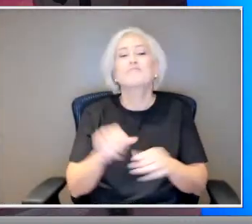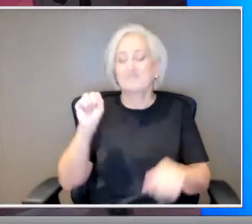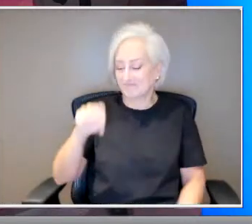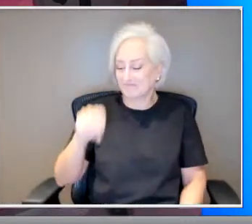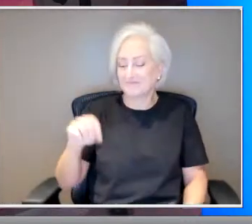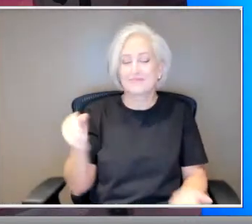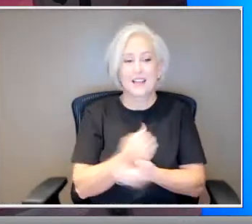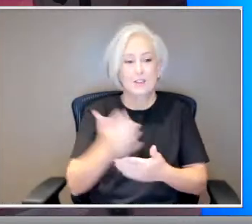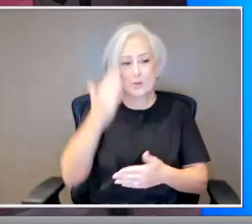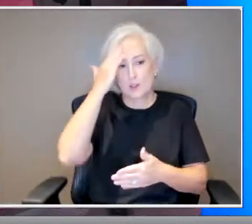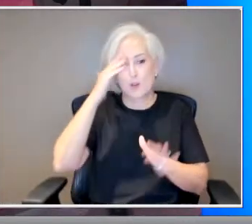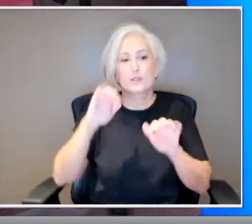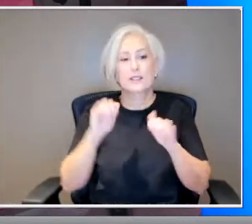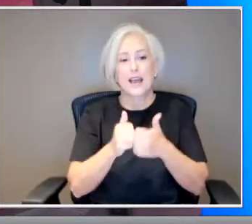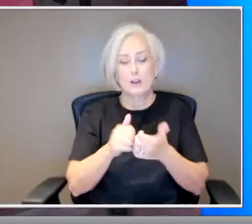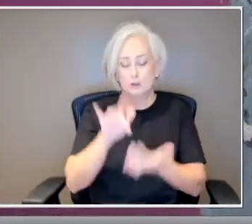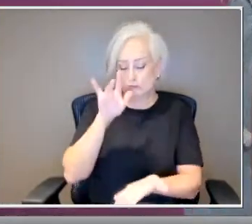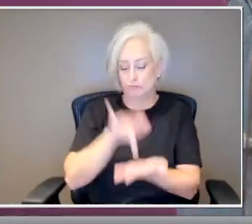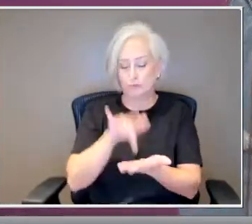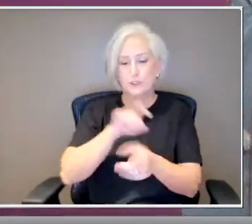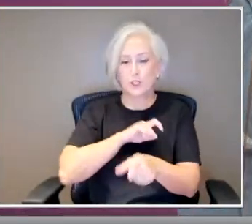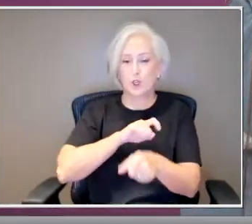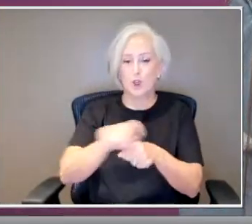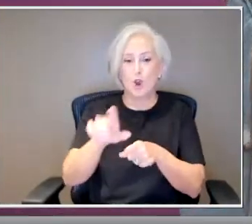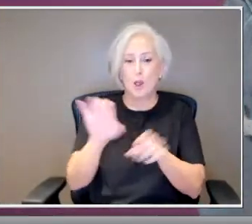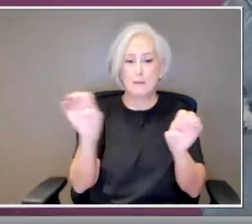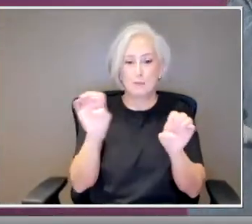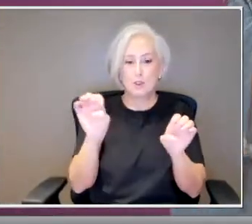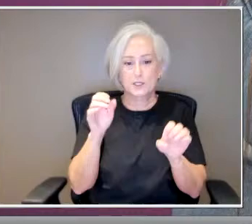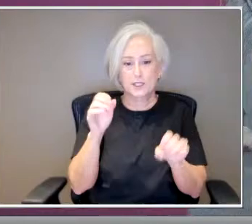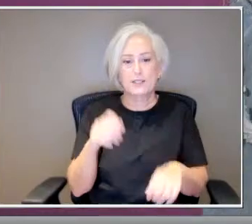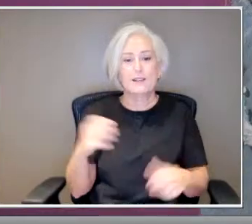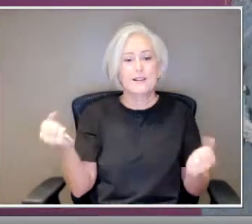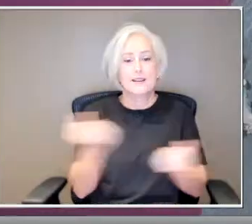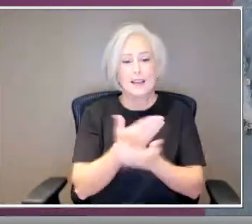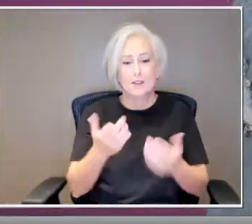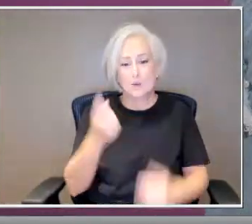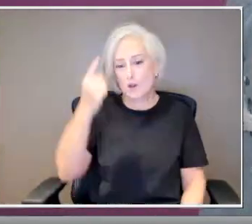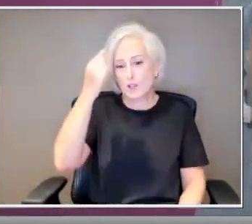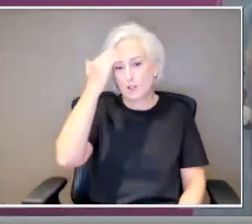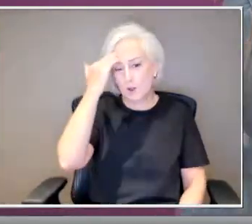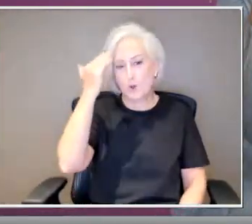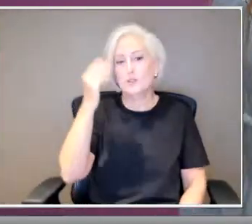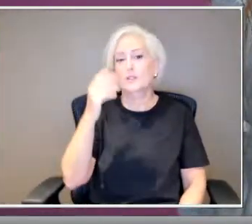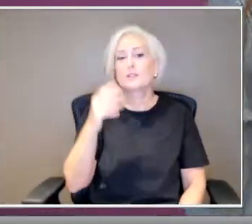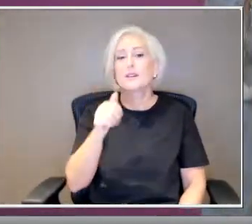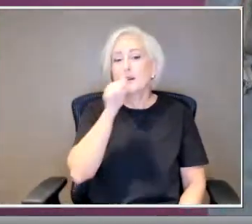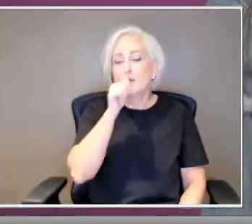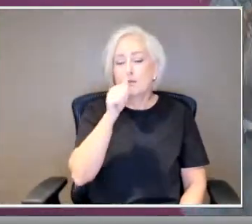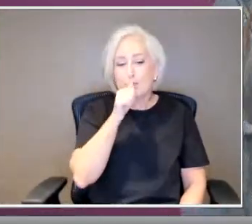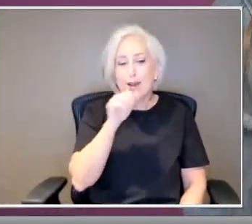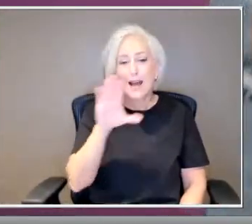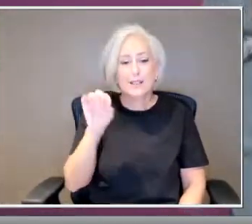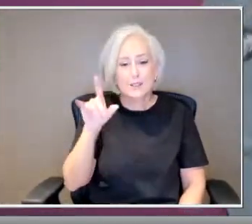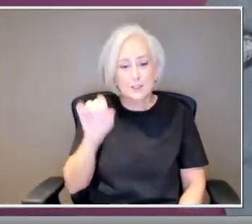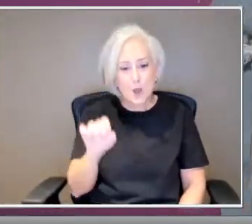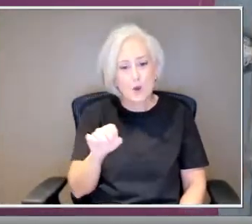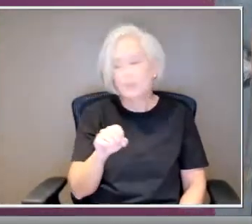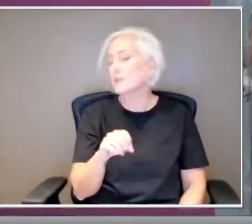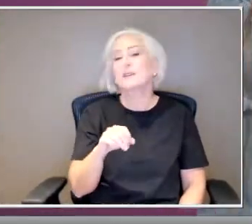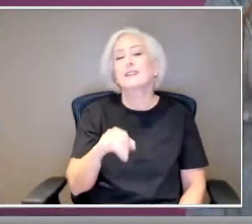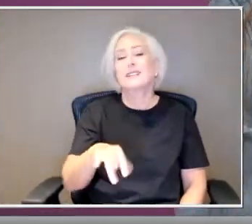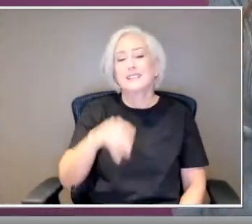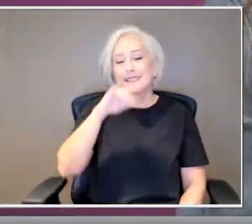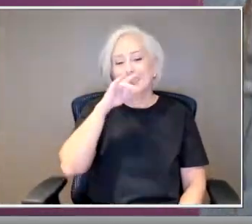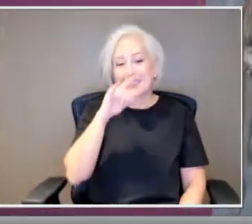right to the emergency line on my phone. They know where it is. Everybody has the passcode, facial recognition, everything. Oh, that's perfect. My youngest kids have facial recognition because they don't